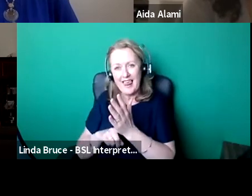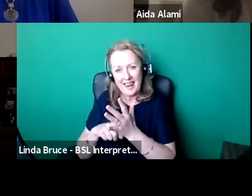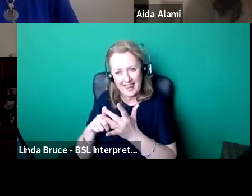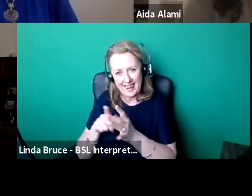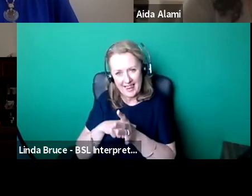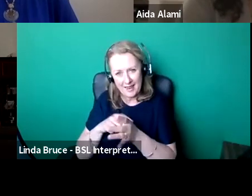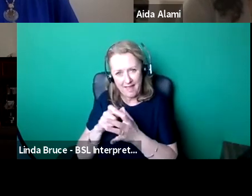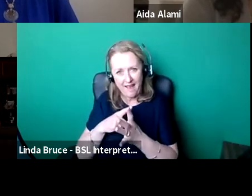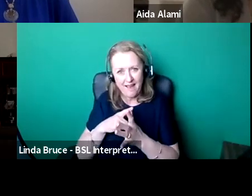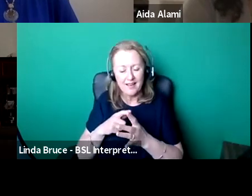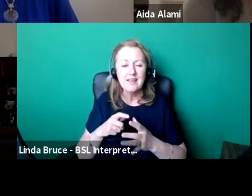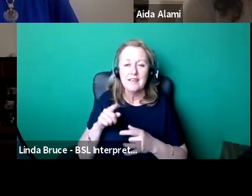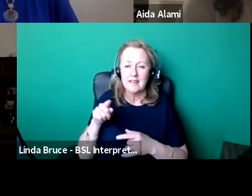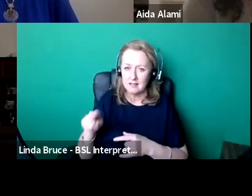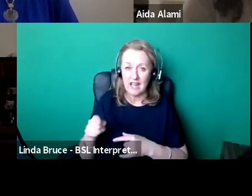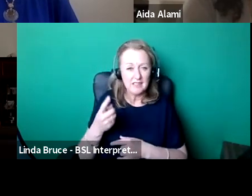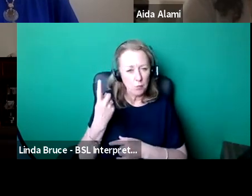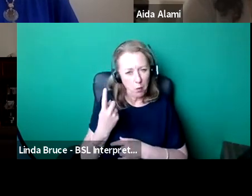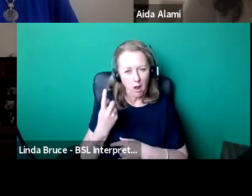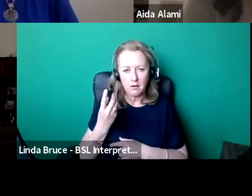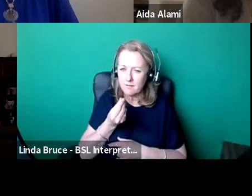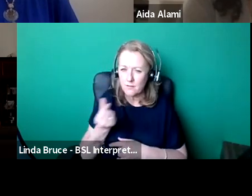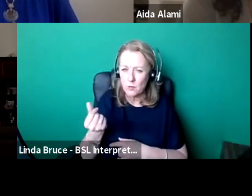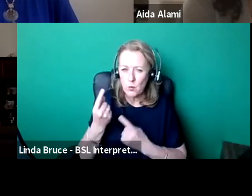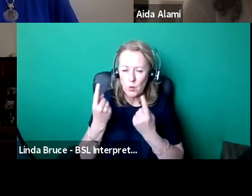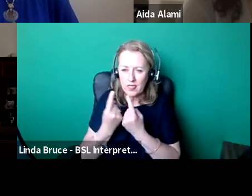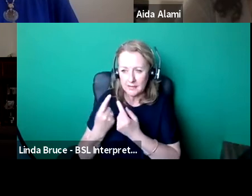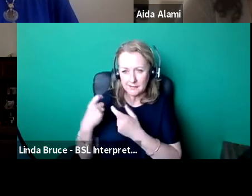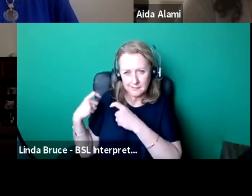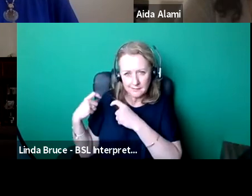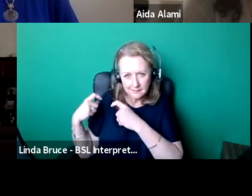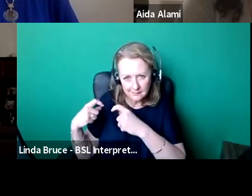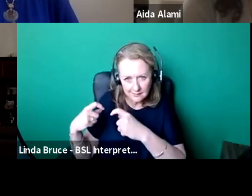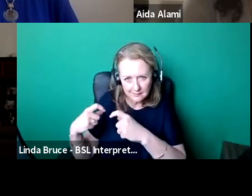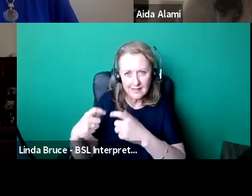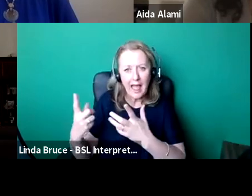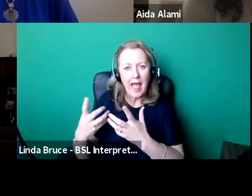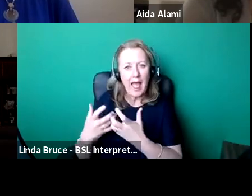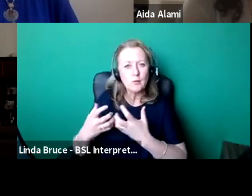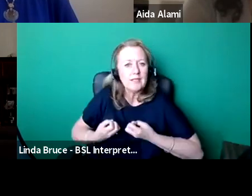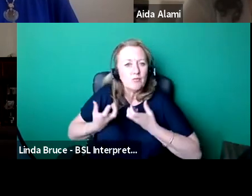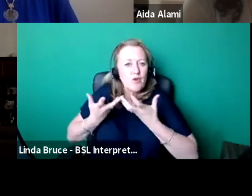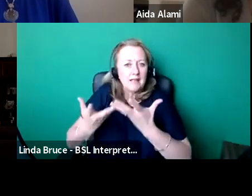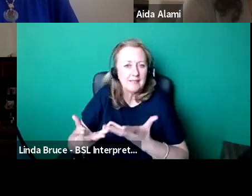very few remaining outlets for this generation to just express themselves. So